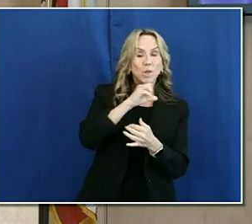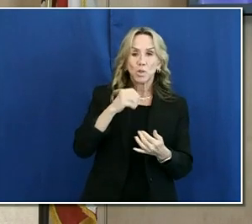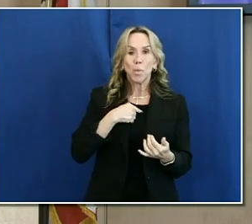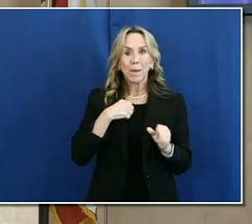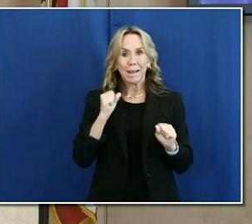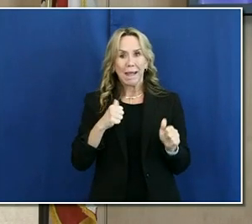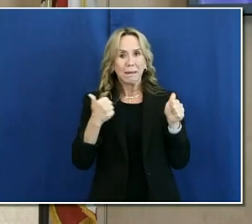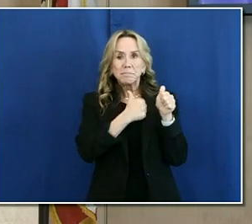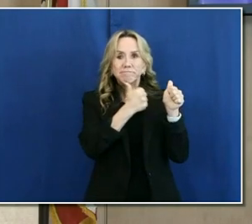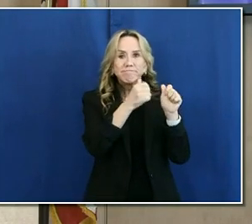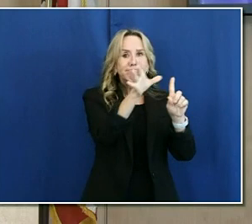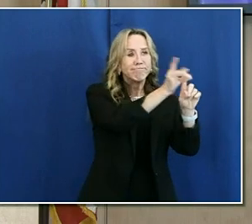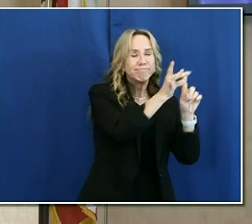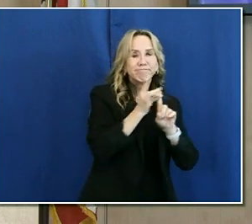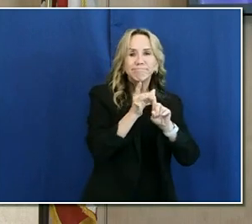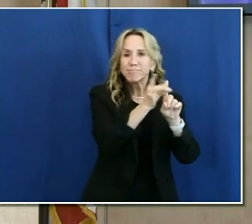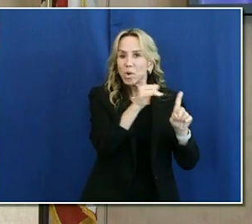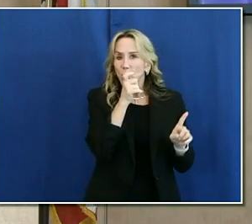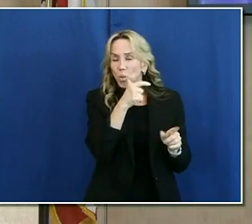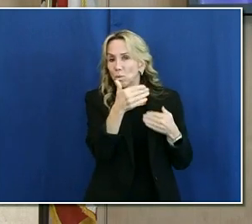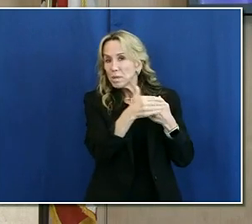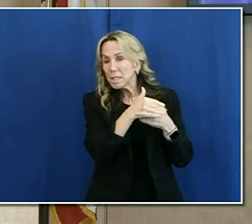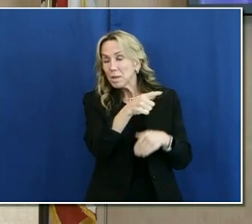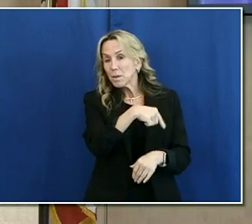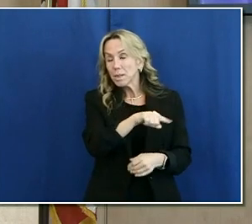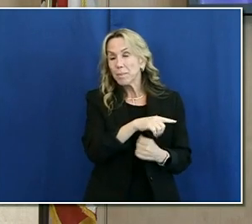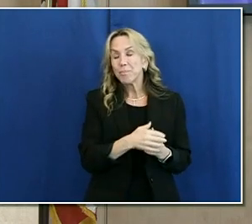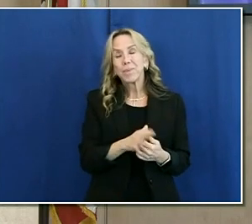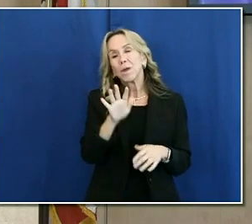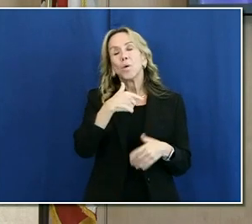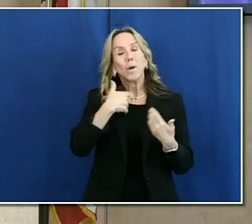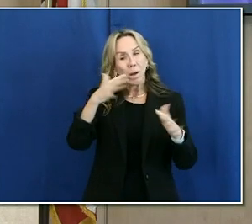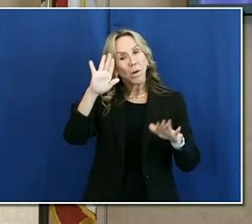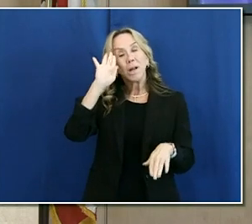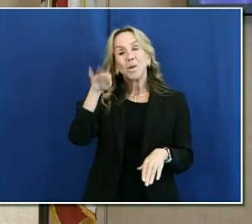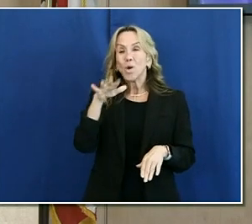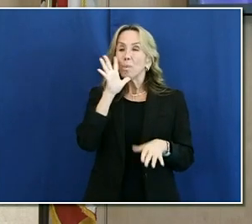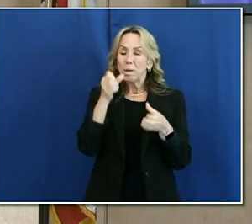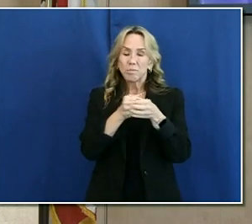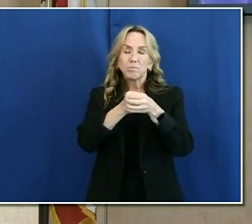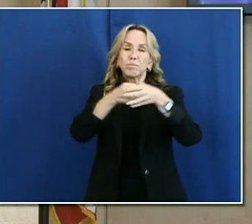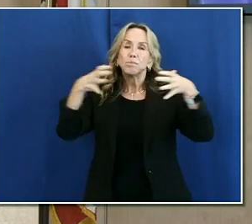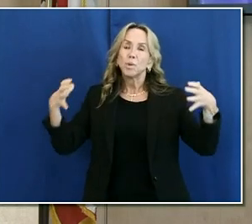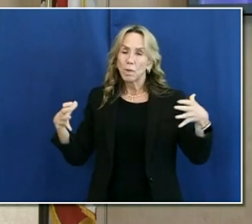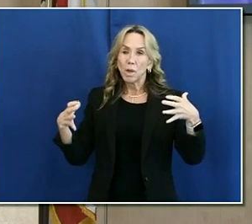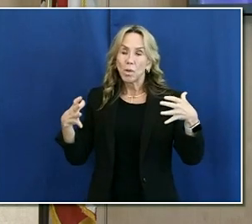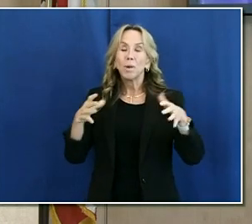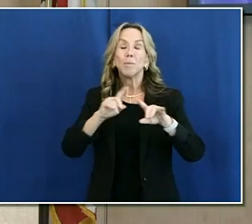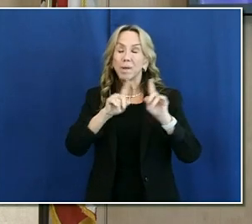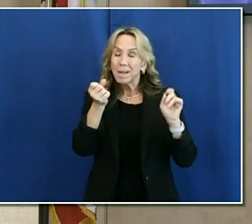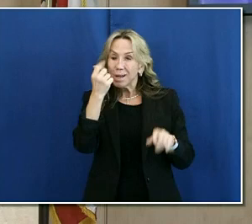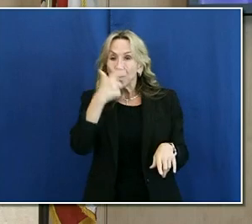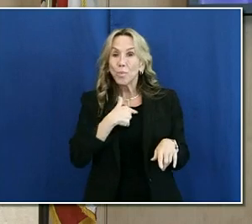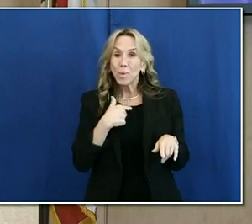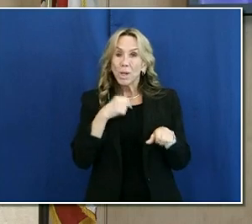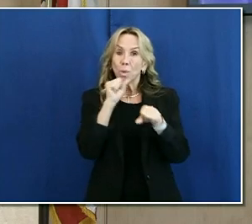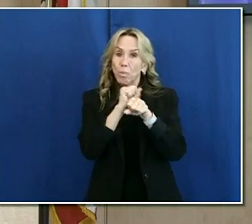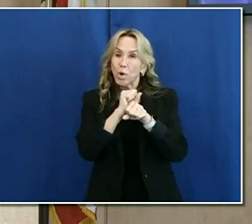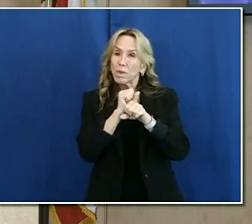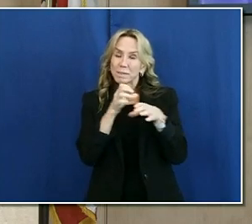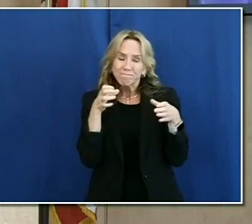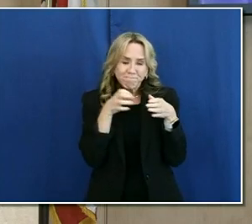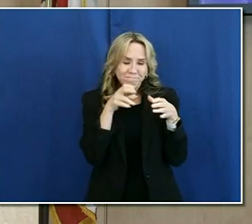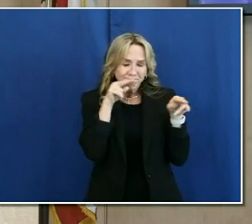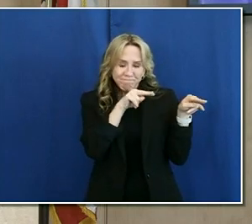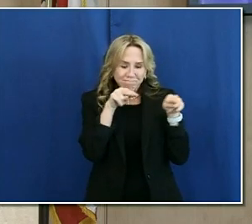by quarantine. We are certain the number of cases is going to grow. We are actually working actively with those close contacts to test them, to see if